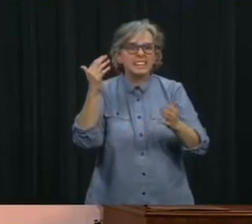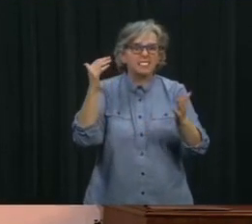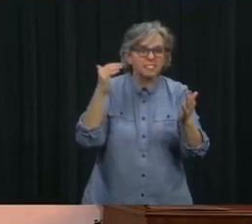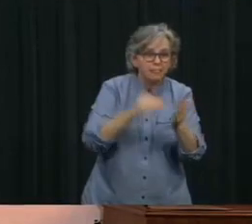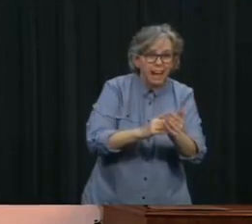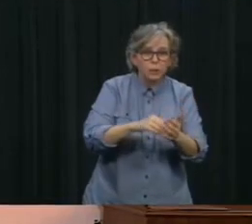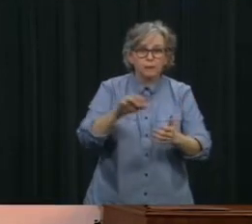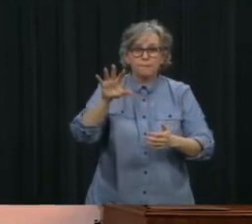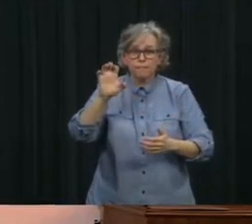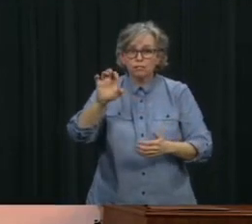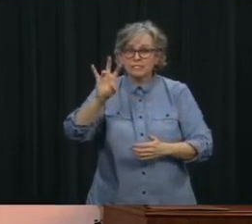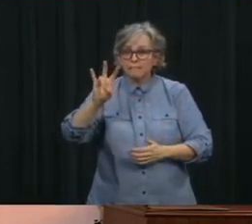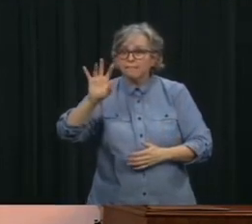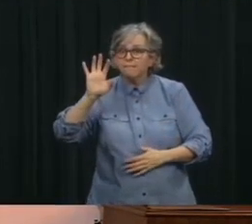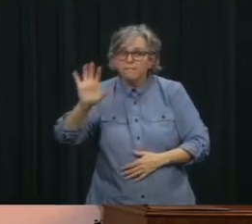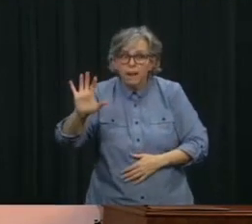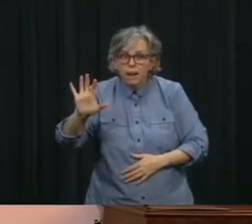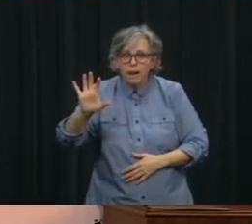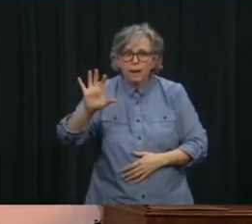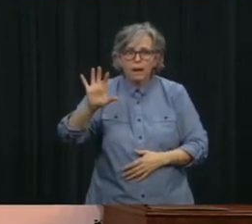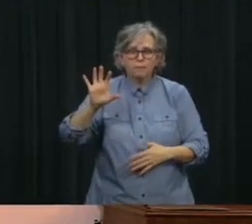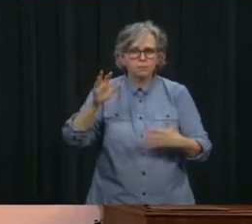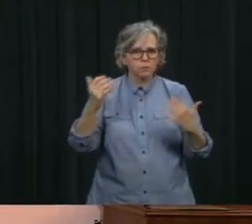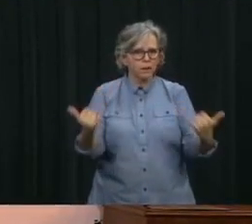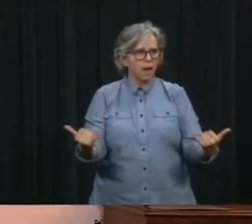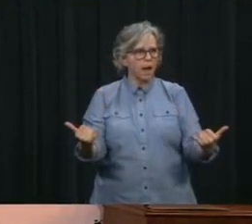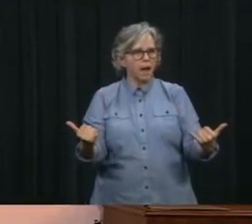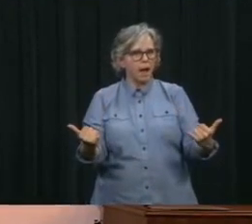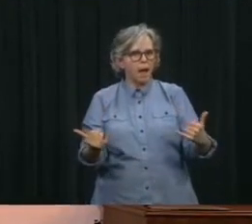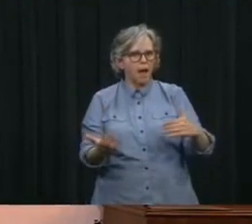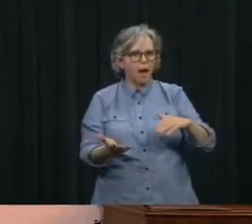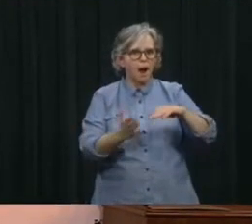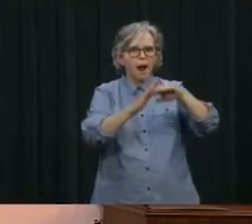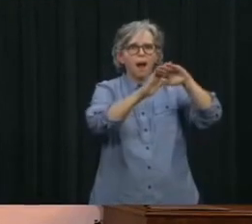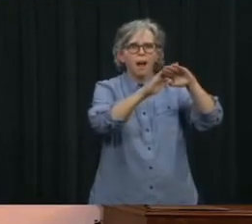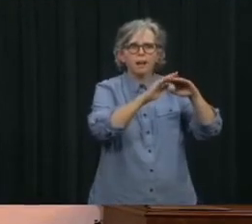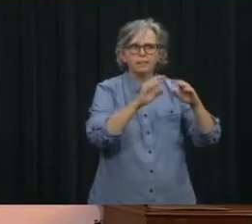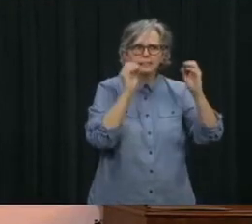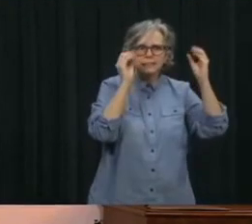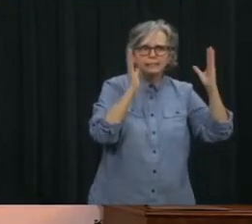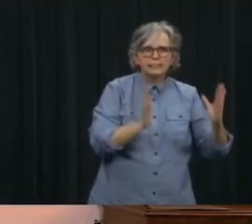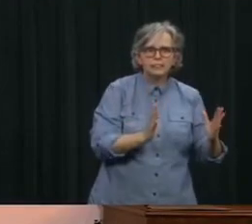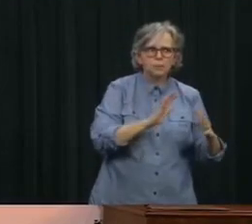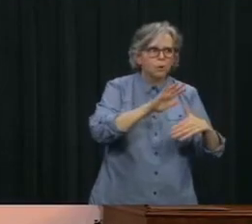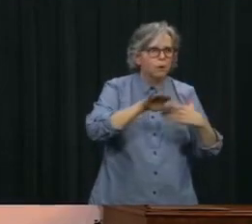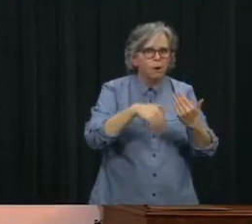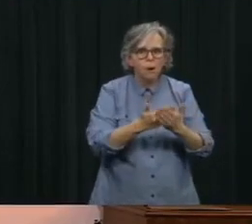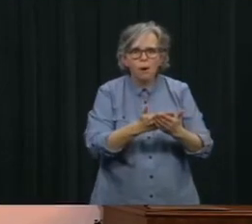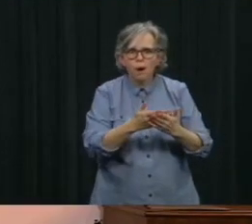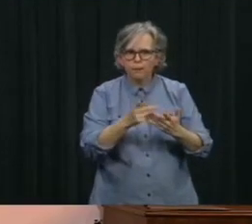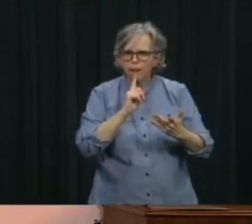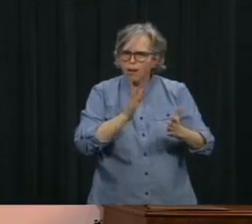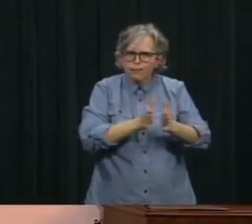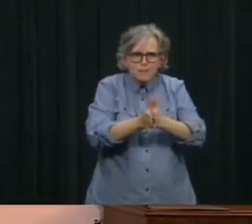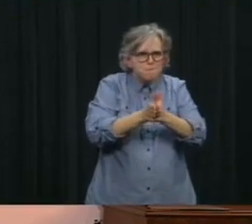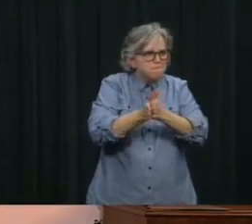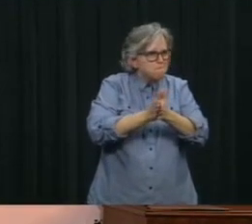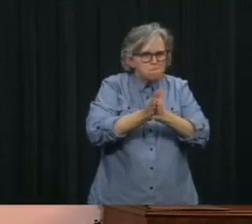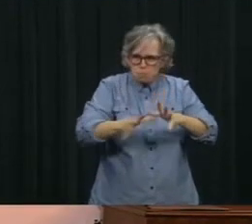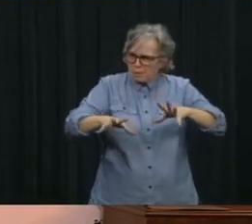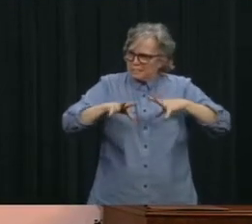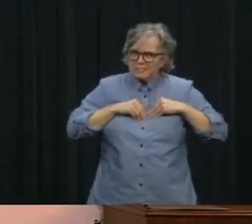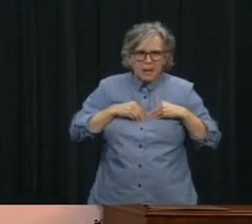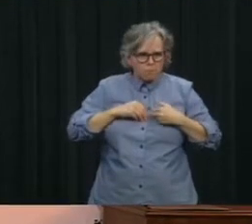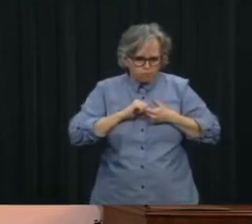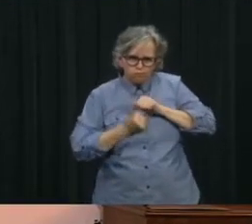15,575. So not only are the teachers and the administrators in Hilliard embracing this, the teachers are calling the students